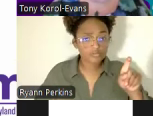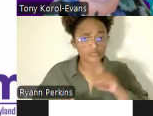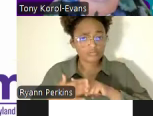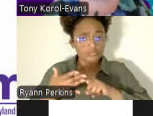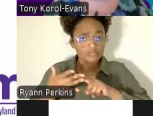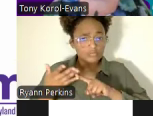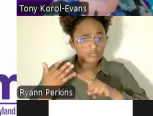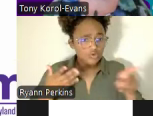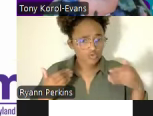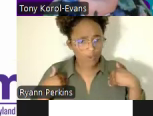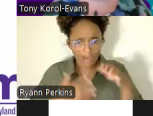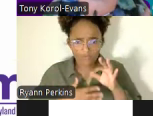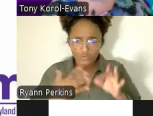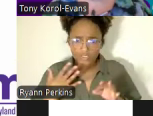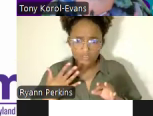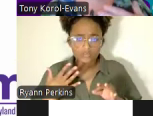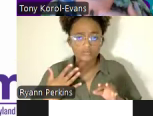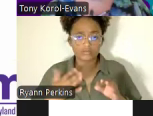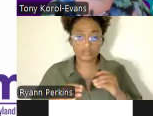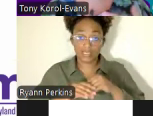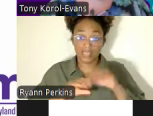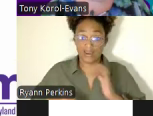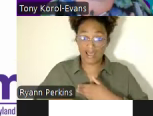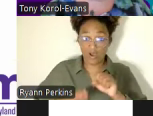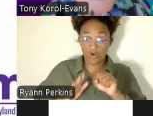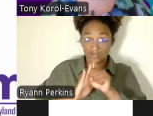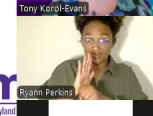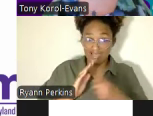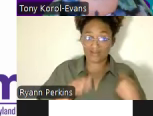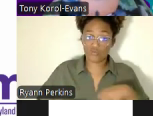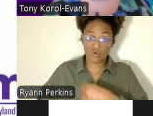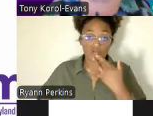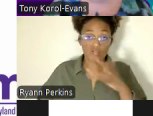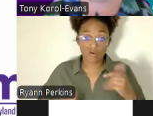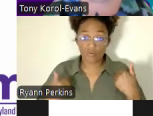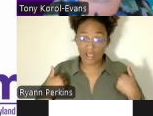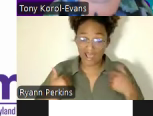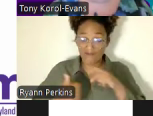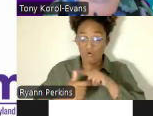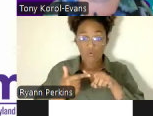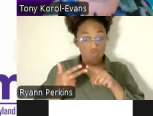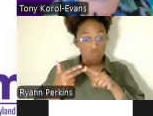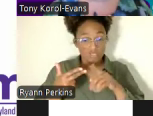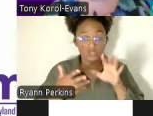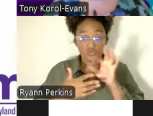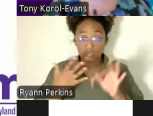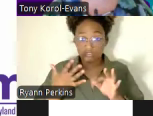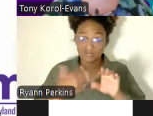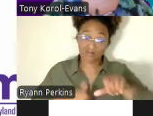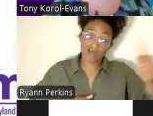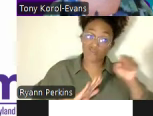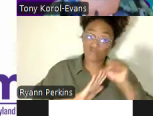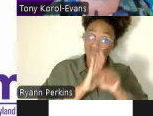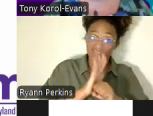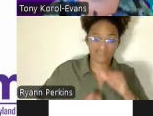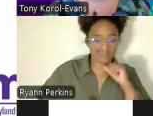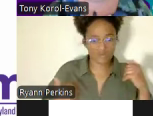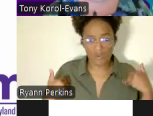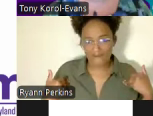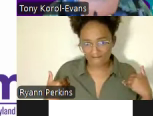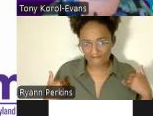have choices. In our state, we are lucky. We have all three choices. In some states, they don't. You want to